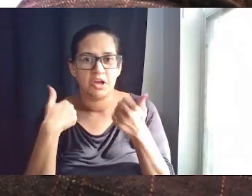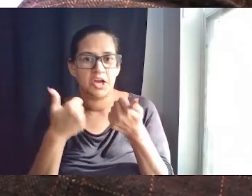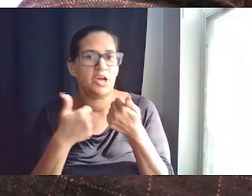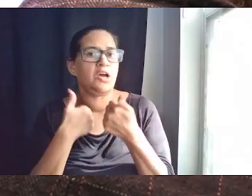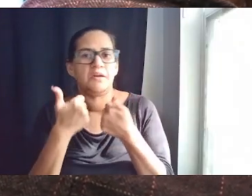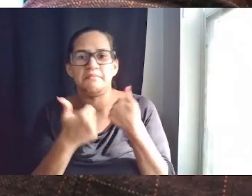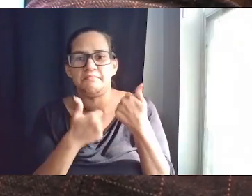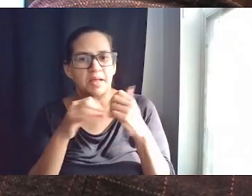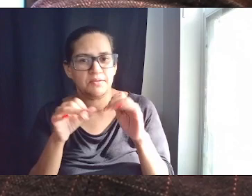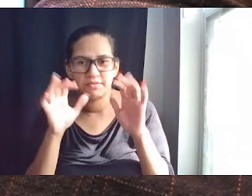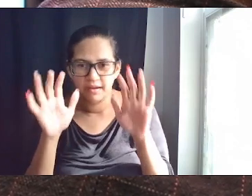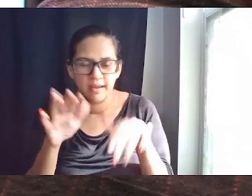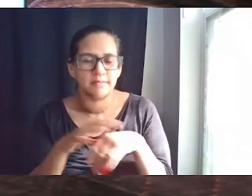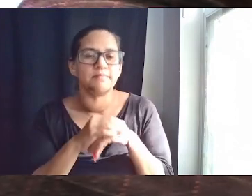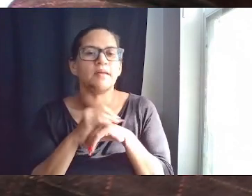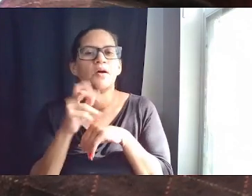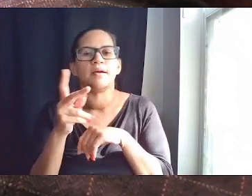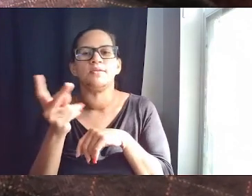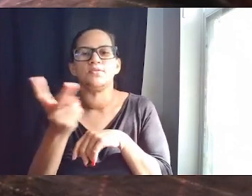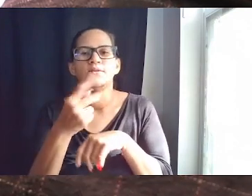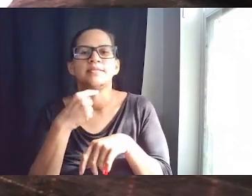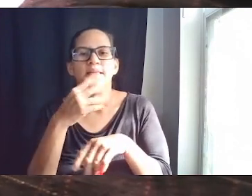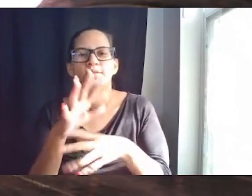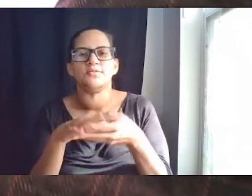Okay, you two, tell your story. Go ahead.